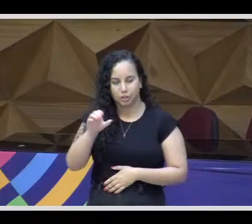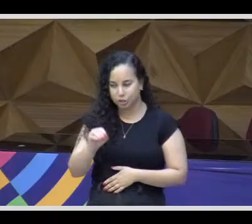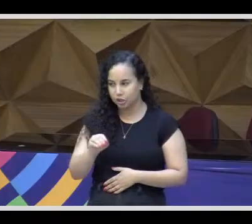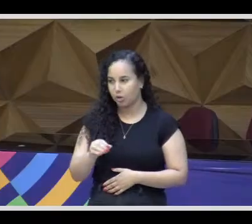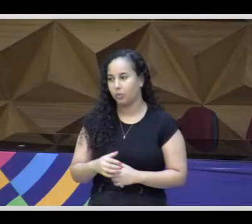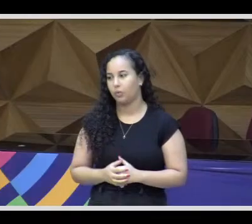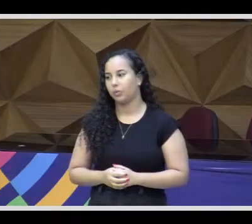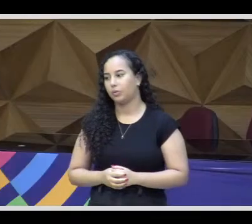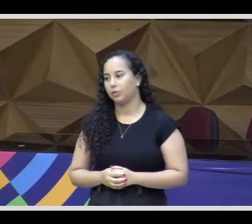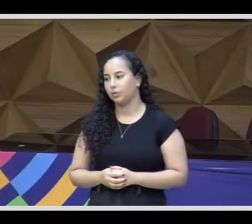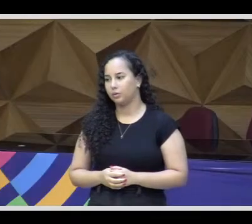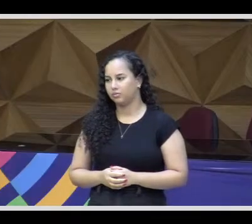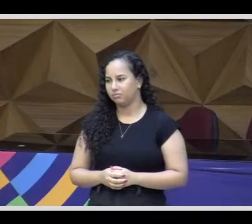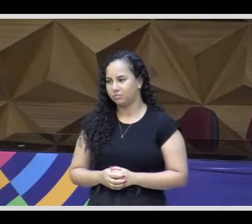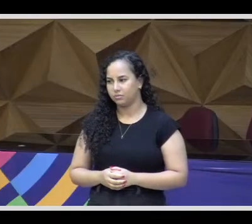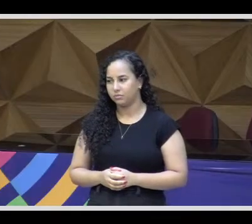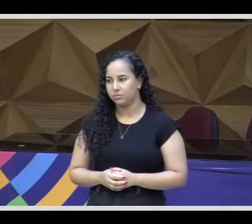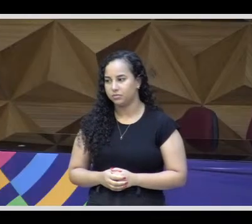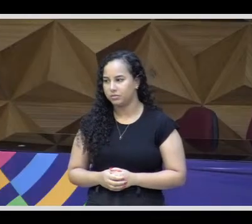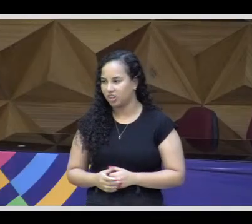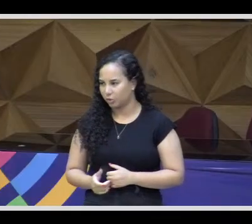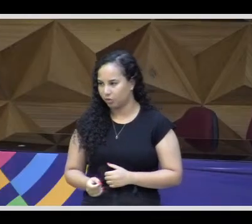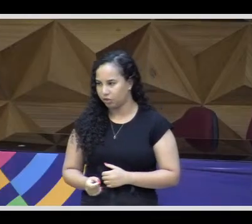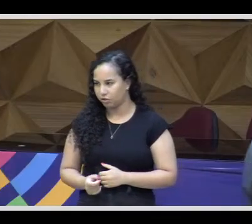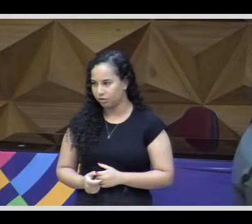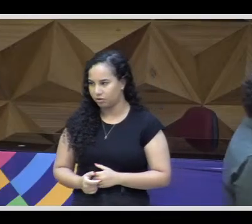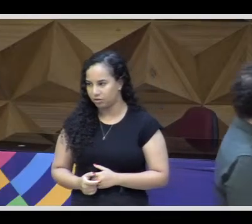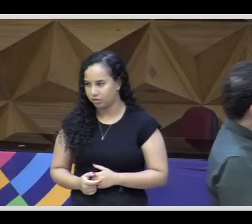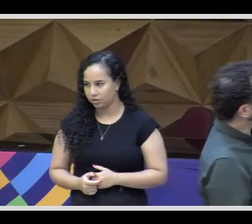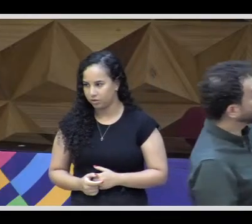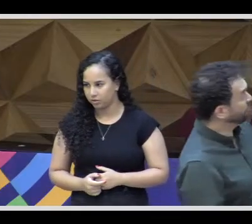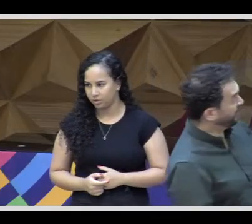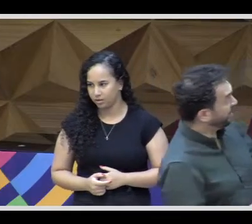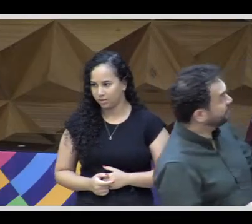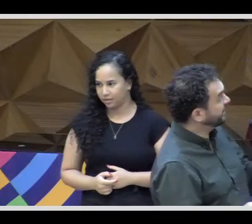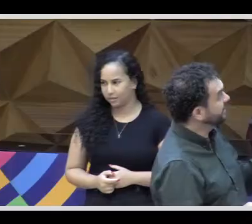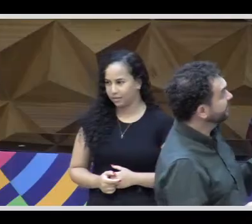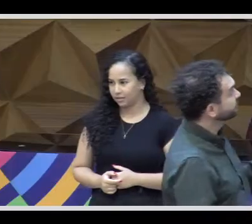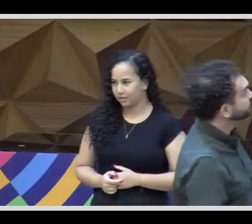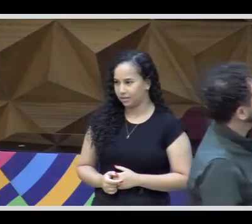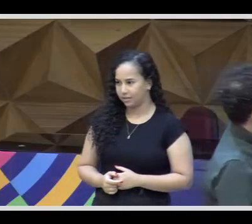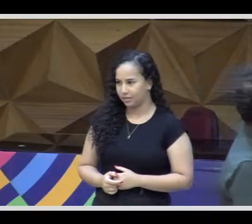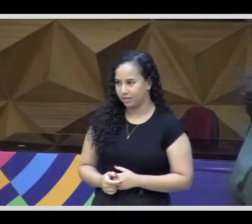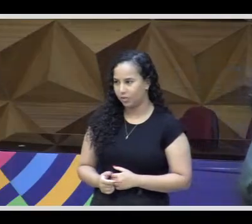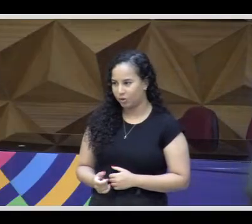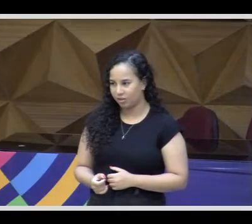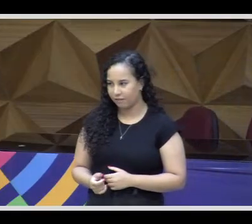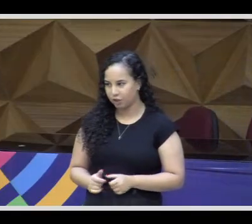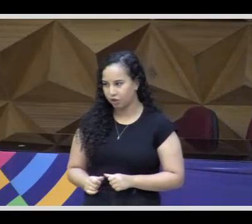So the way we solved the problem was comparing